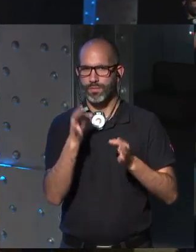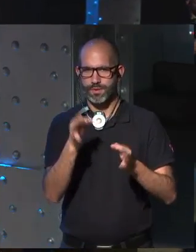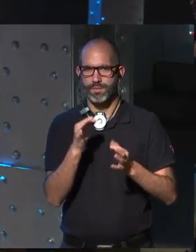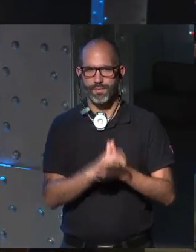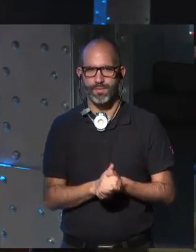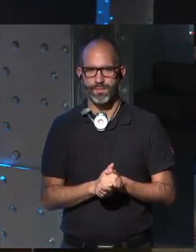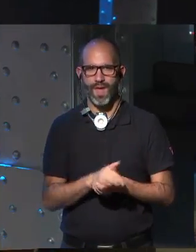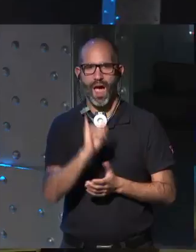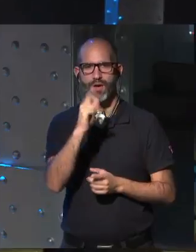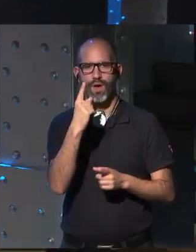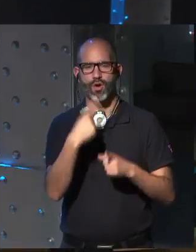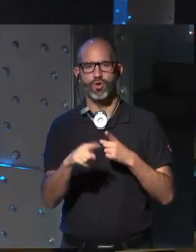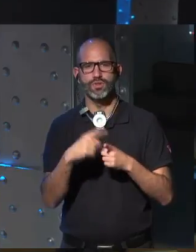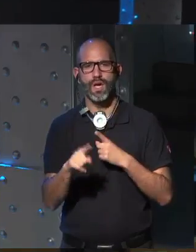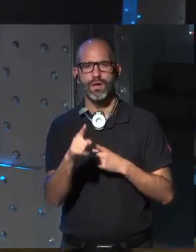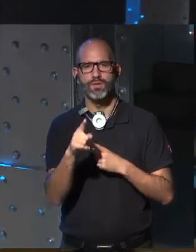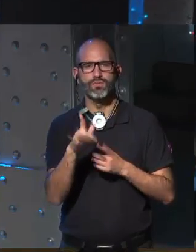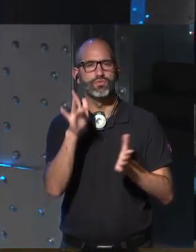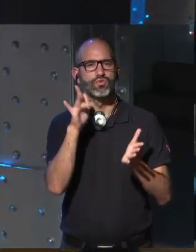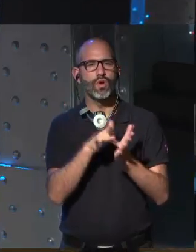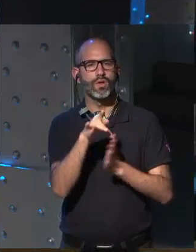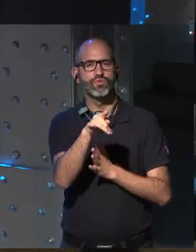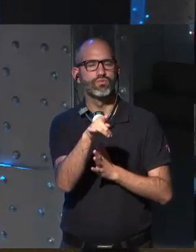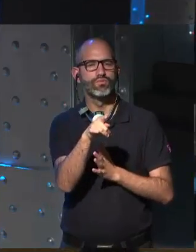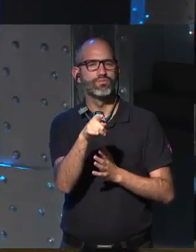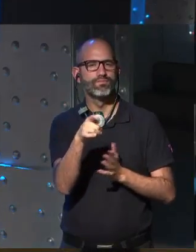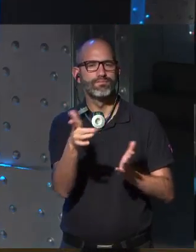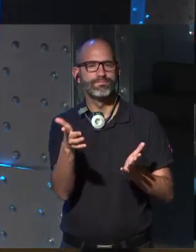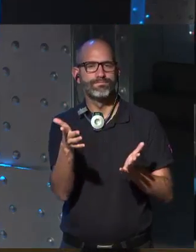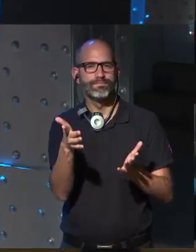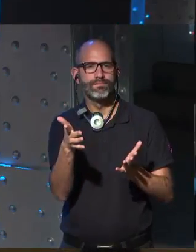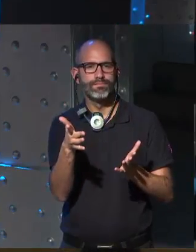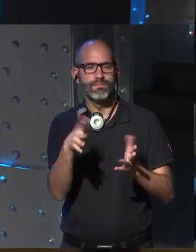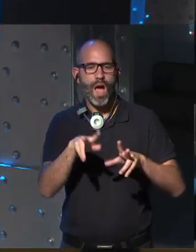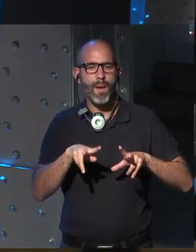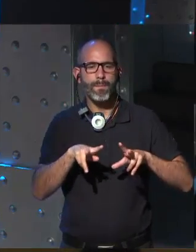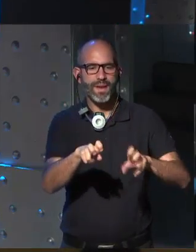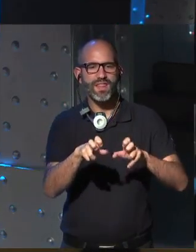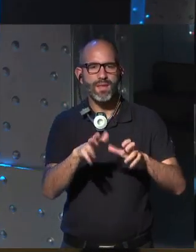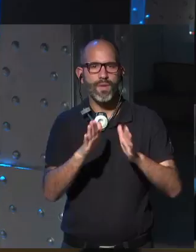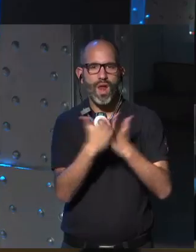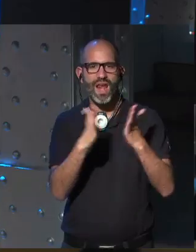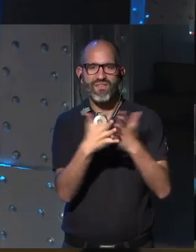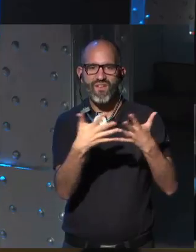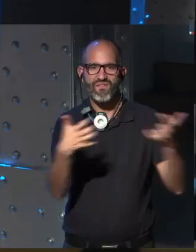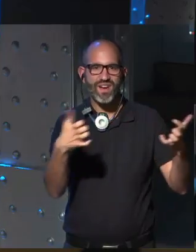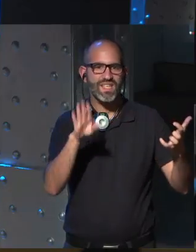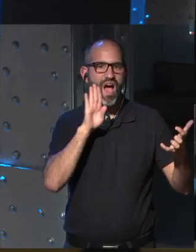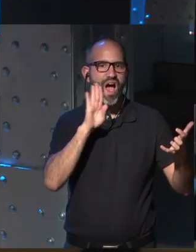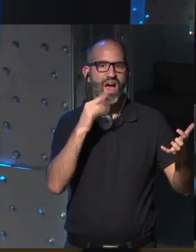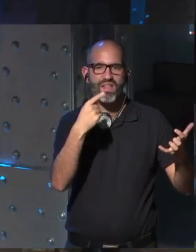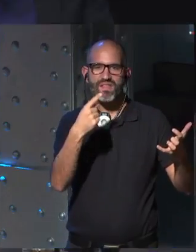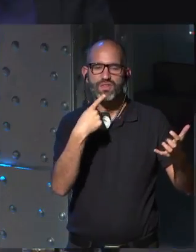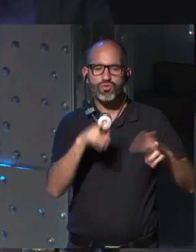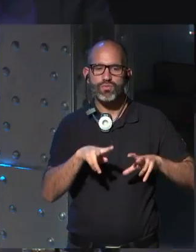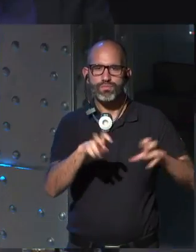Hay una cosa. This one thing. How did it occur to you to pose the preface of the